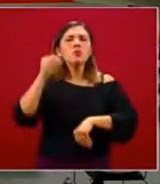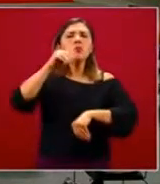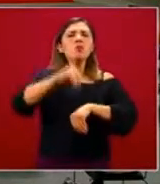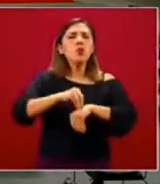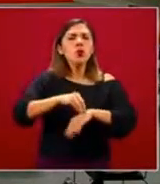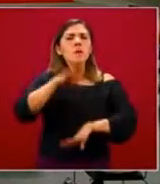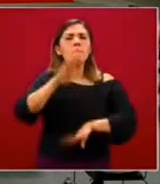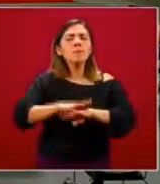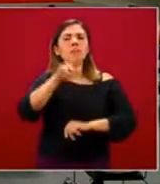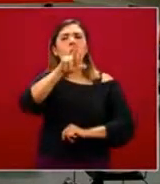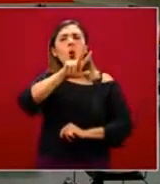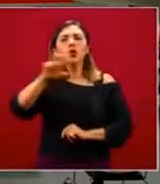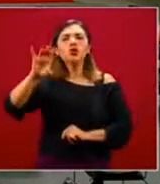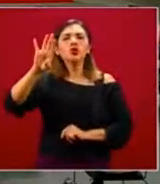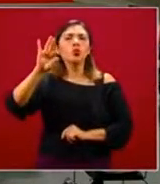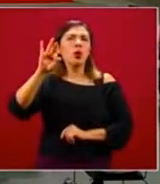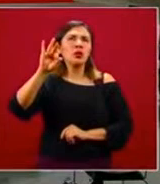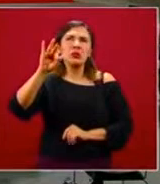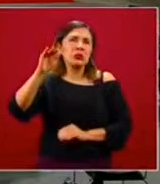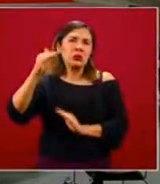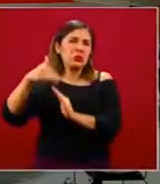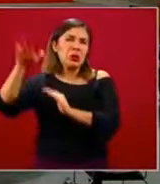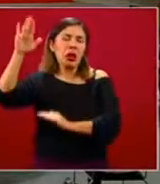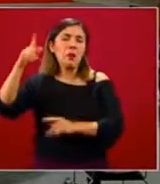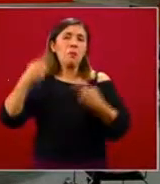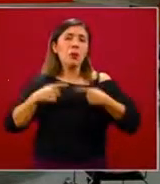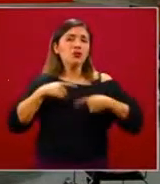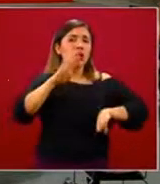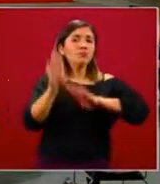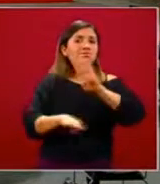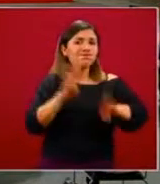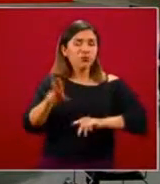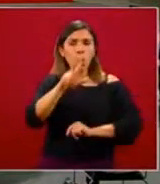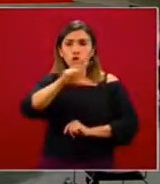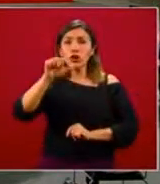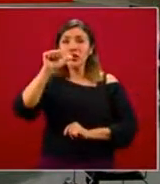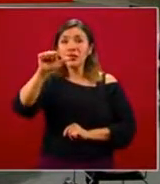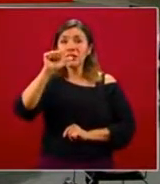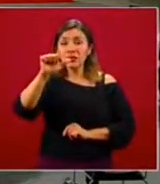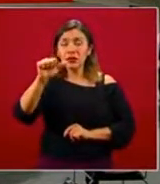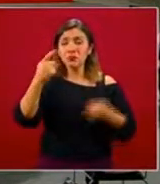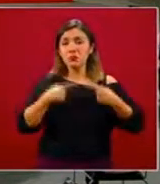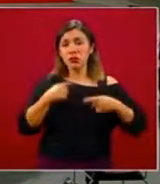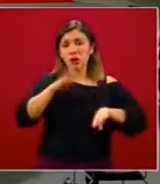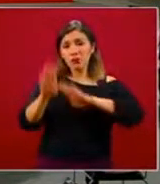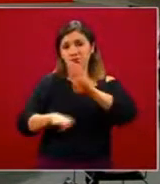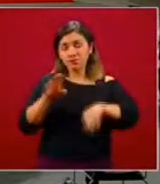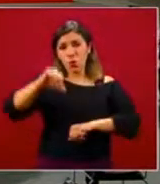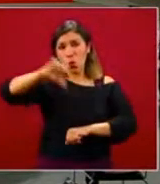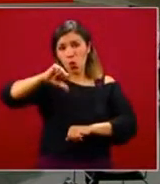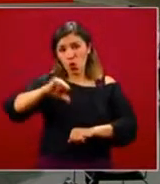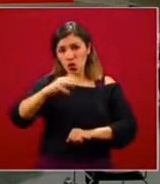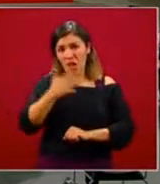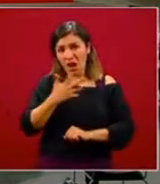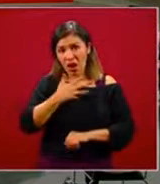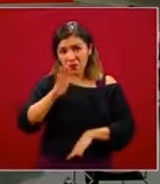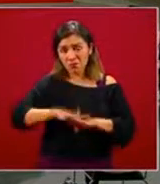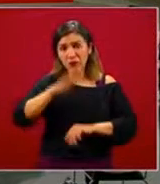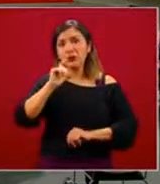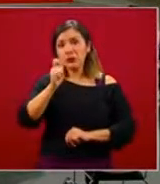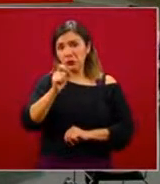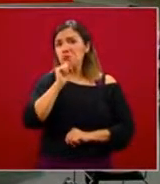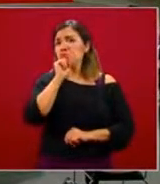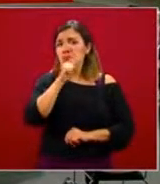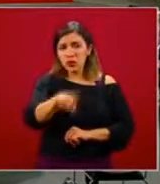complete 840 information y tantas defunciones, 816 for defunciones these que hoy se 816 presentan. Es fatalities parte del that